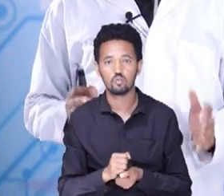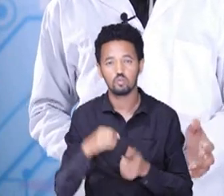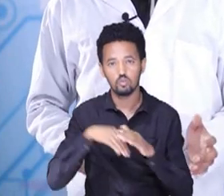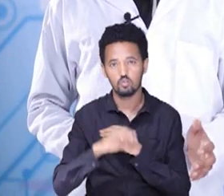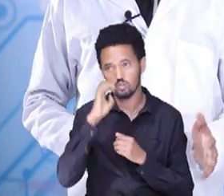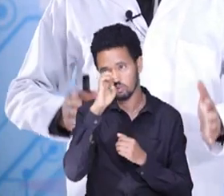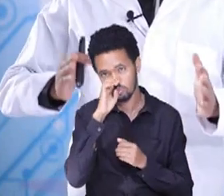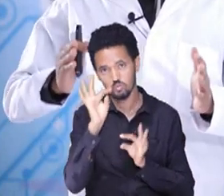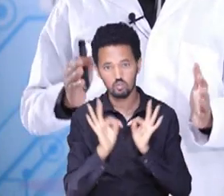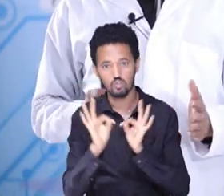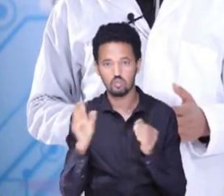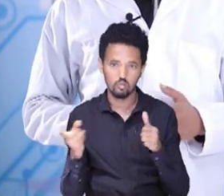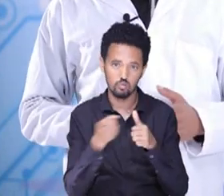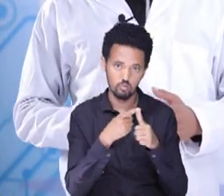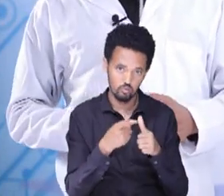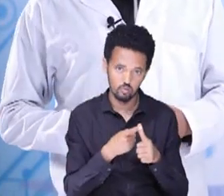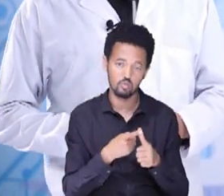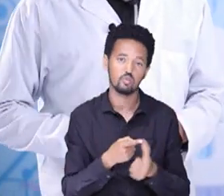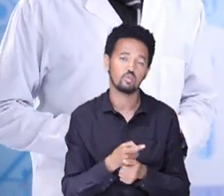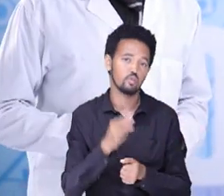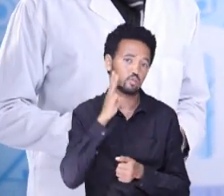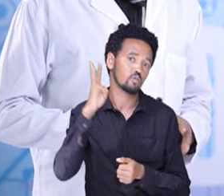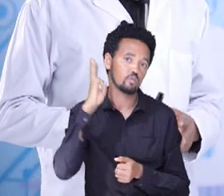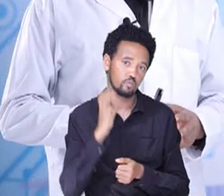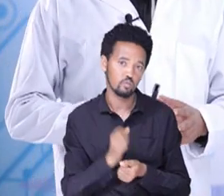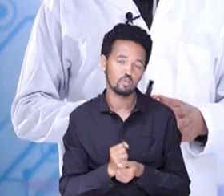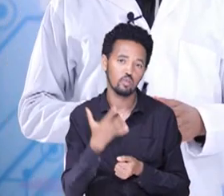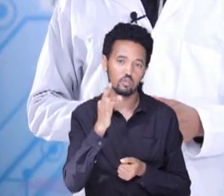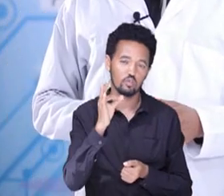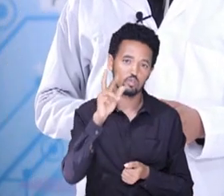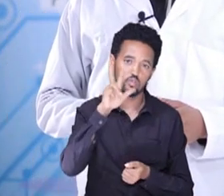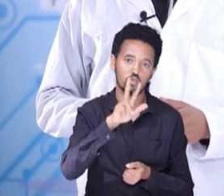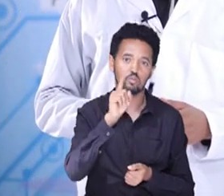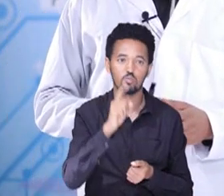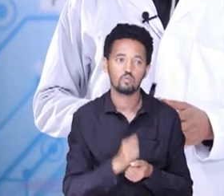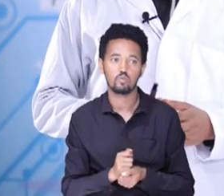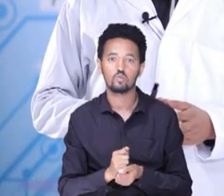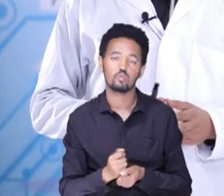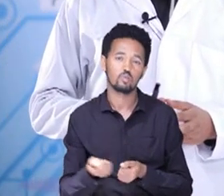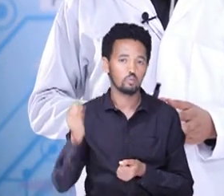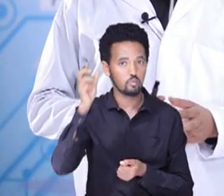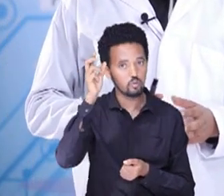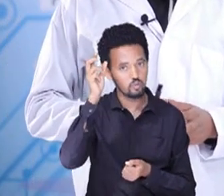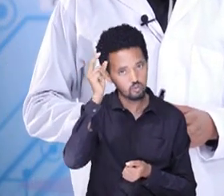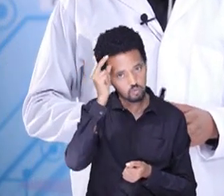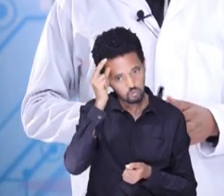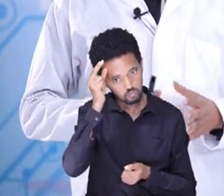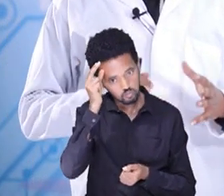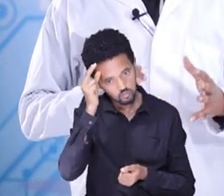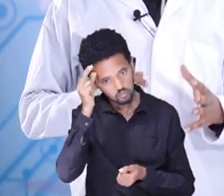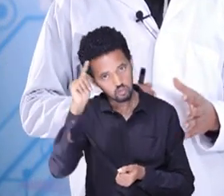In Ethiopian history, the first written constitution was in 1931. that was written by Bizron Takkala Wald